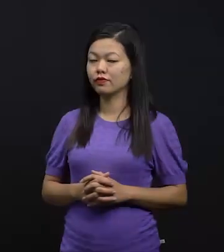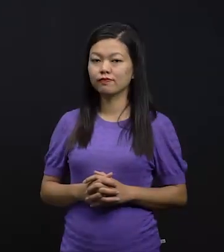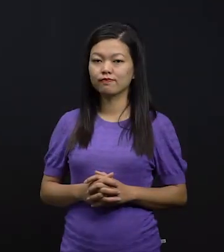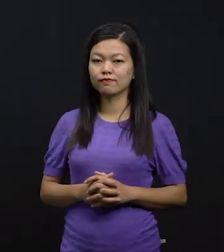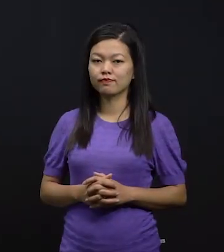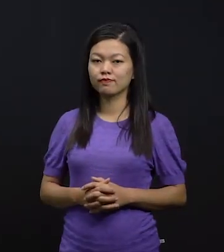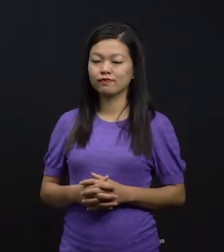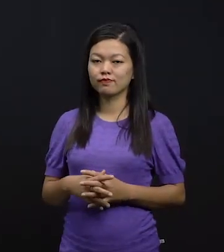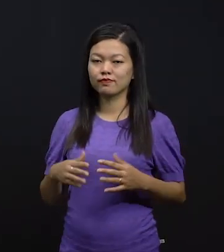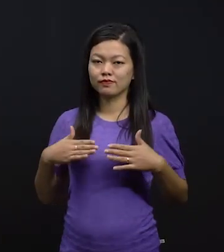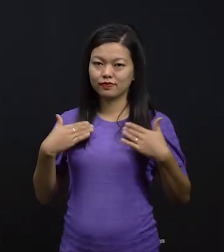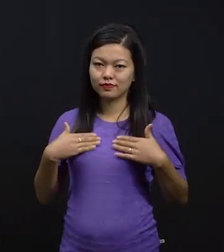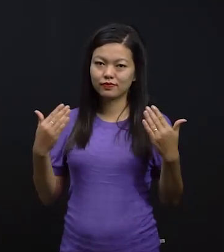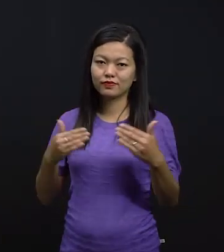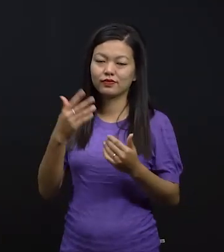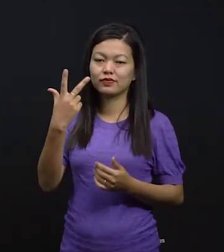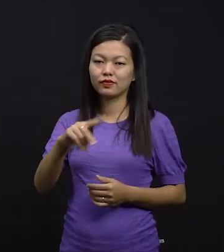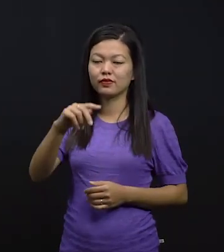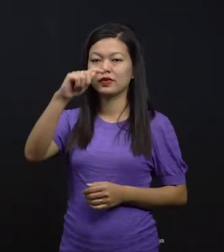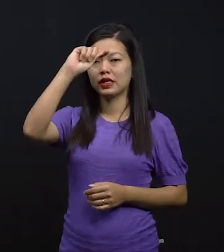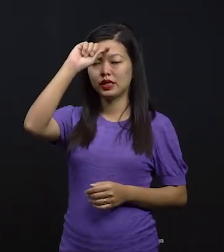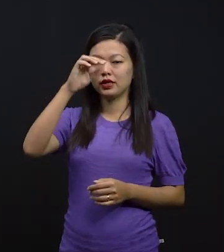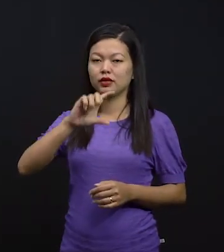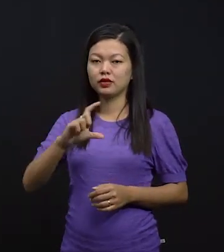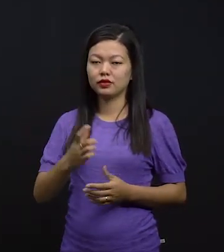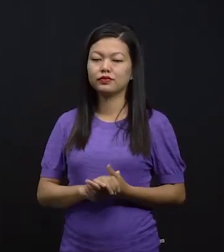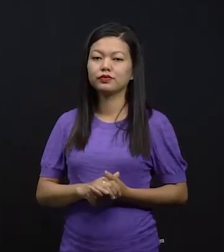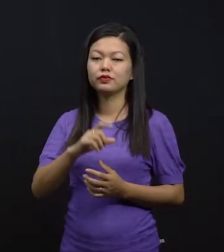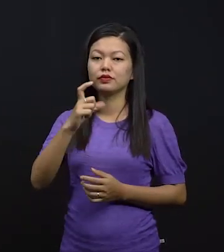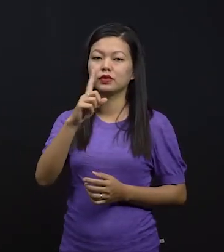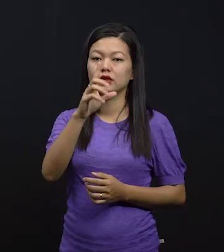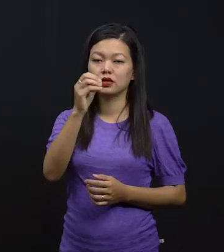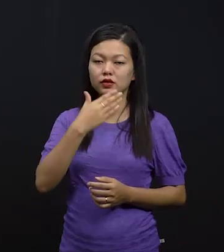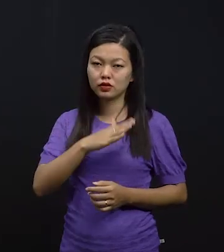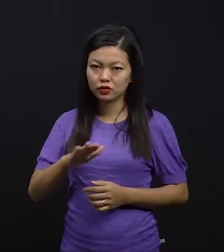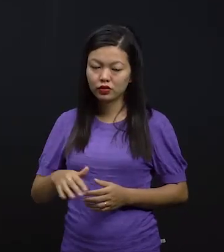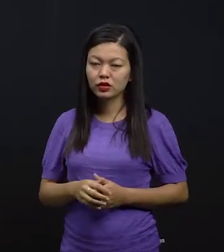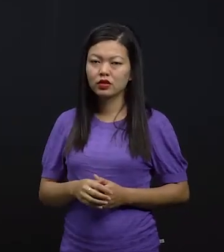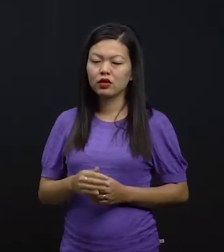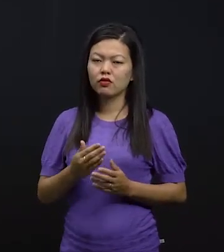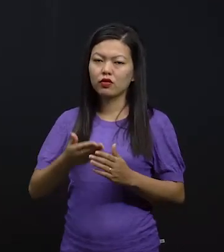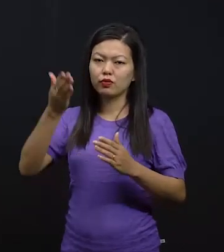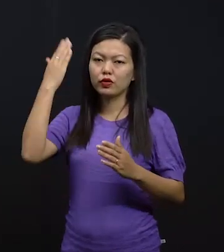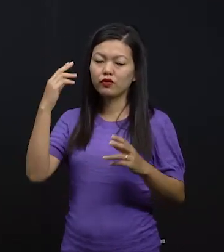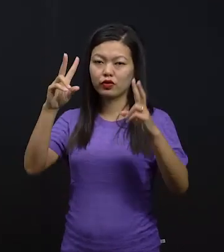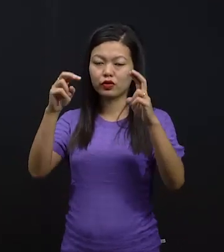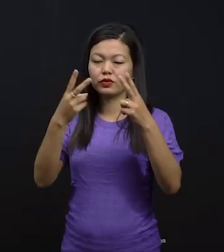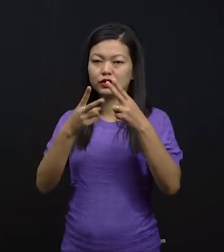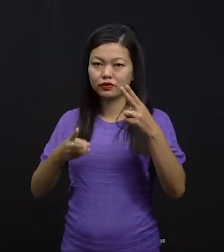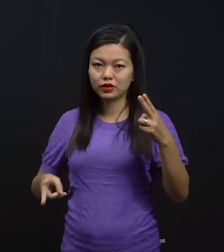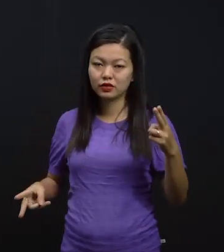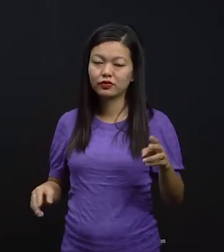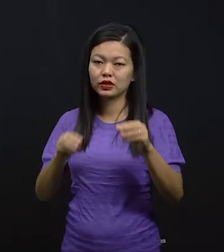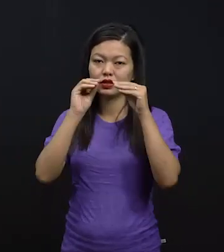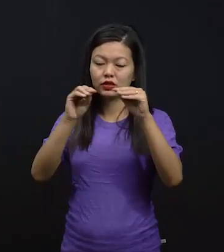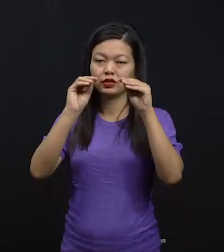Okay, glad to have you all to this English class. My dear class 10 students, we have been doing a lot of topics, and today from the